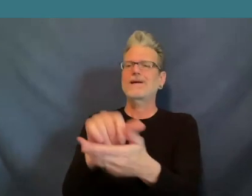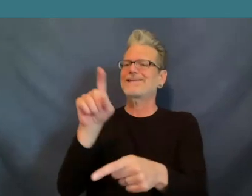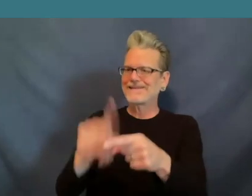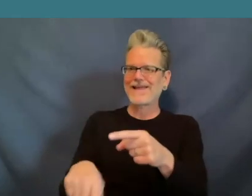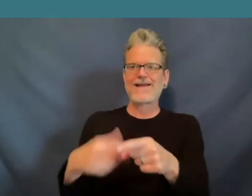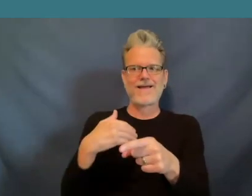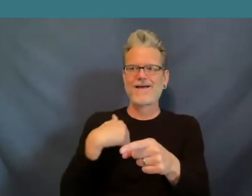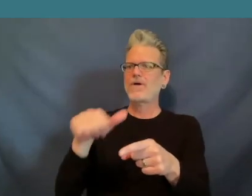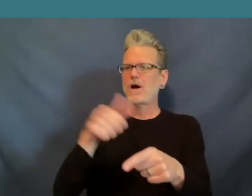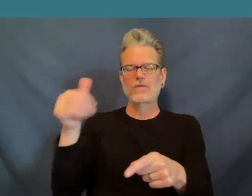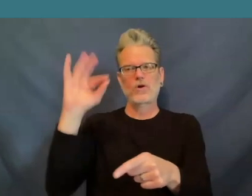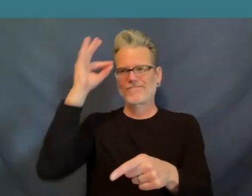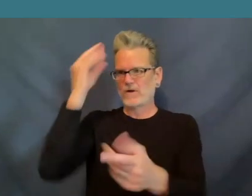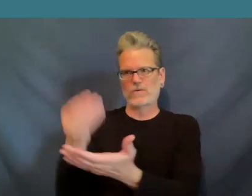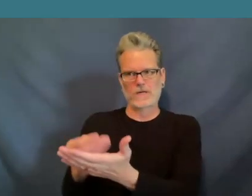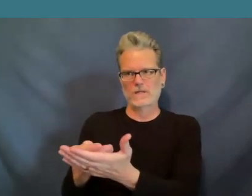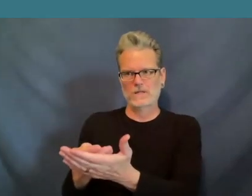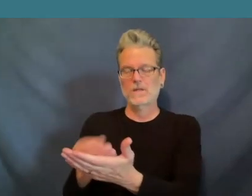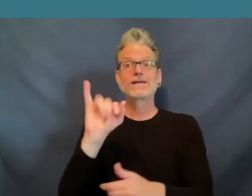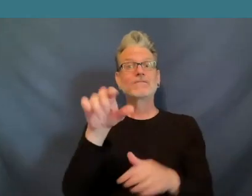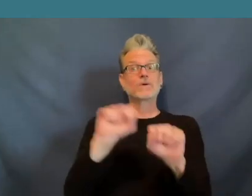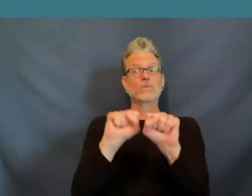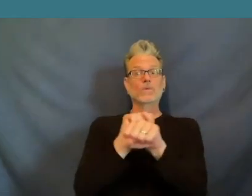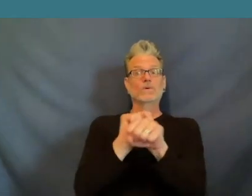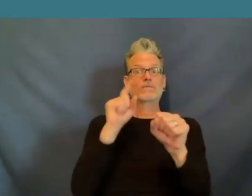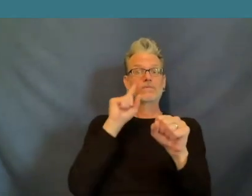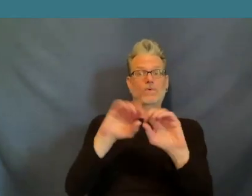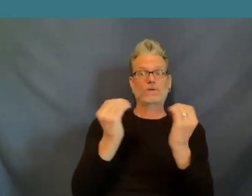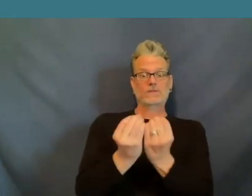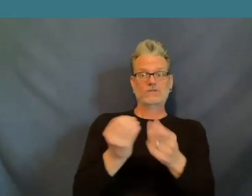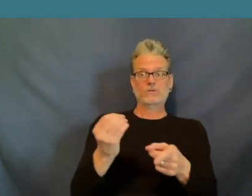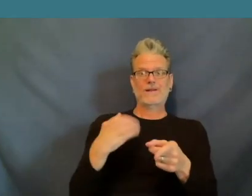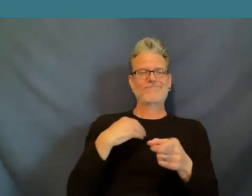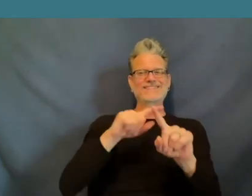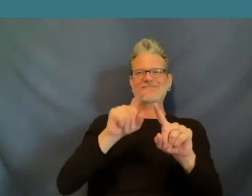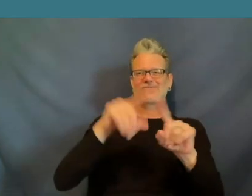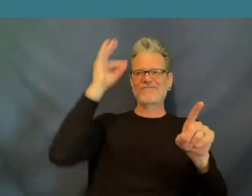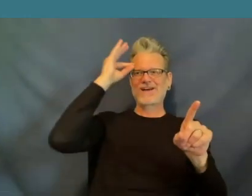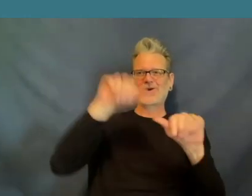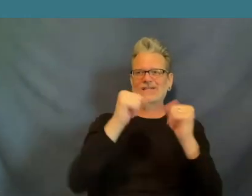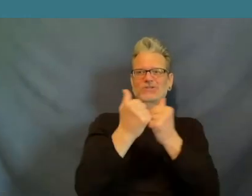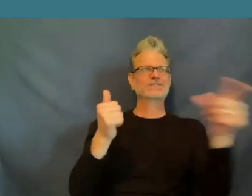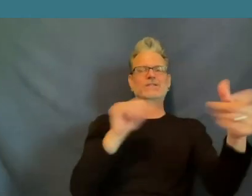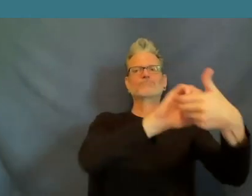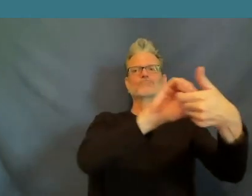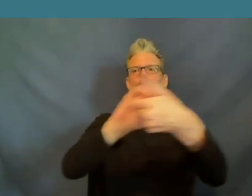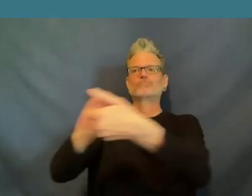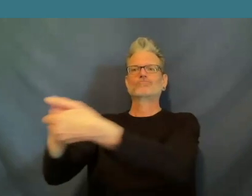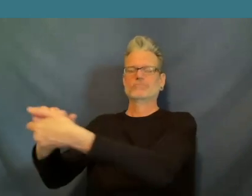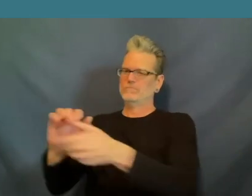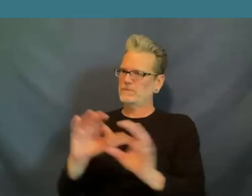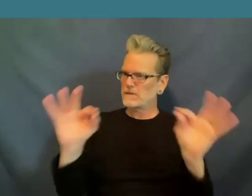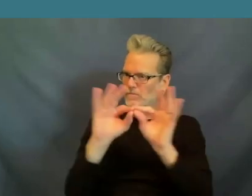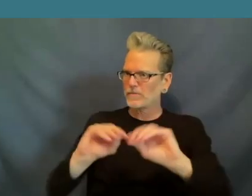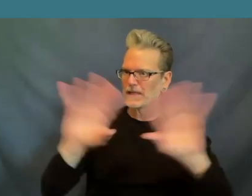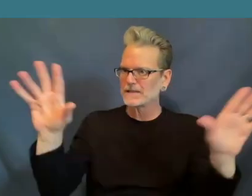So if you're working for an organization that works with different federal agencies, it is important to be clear about where the